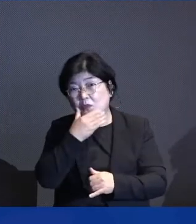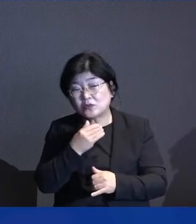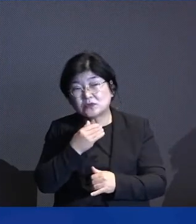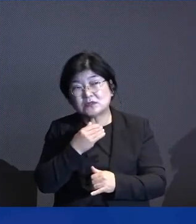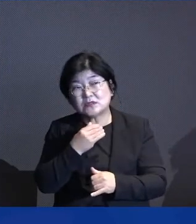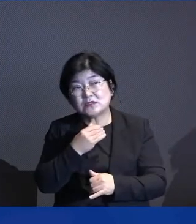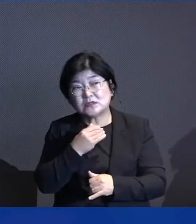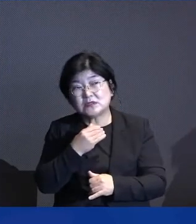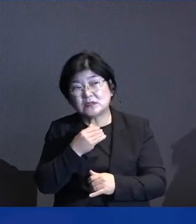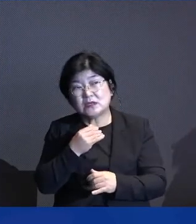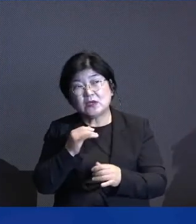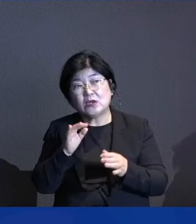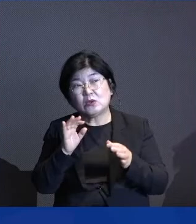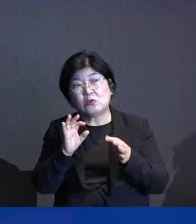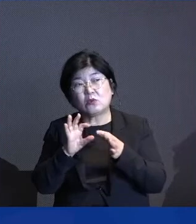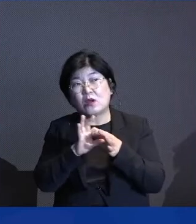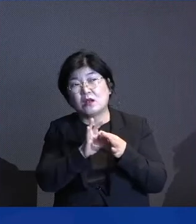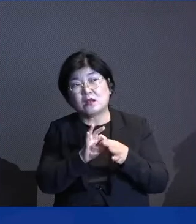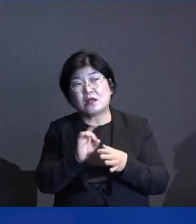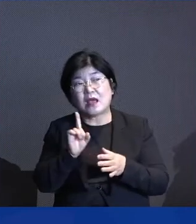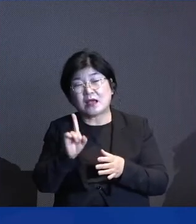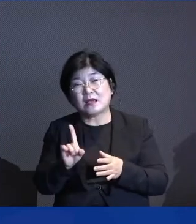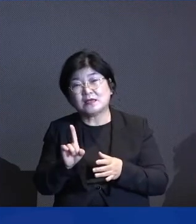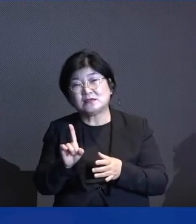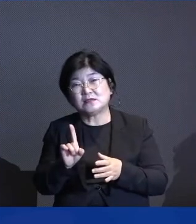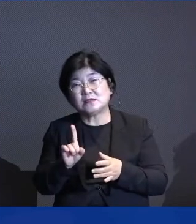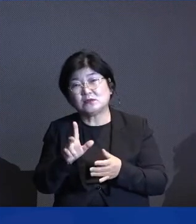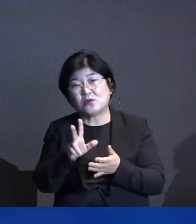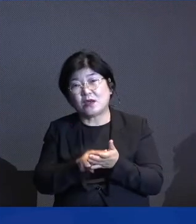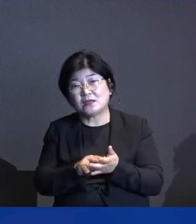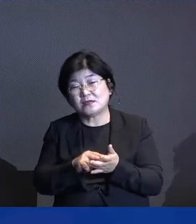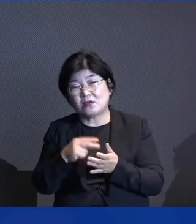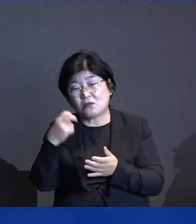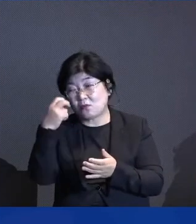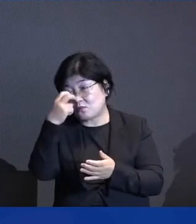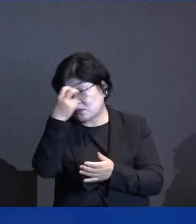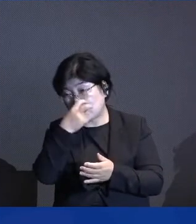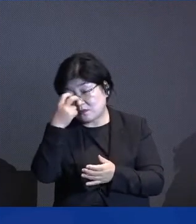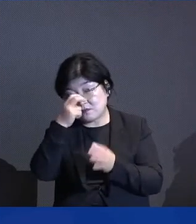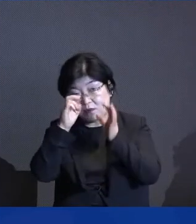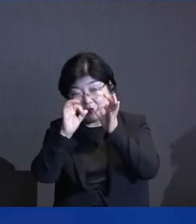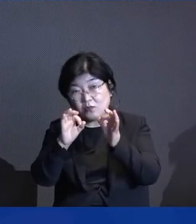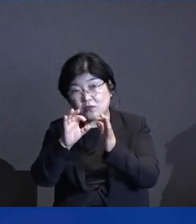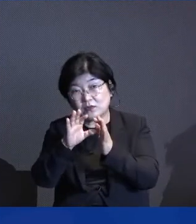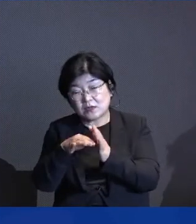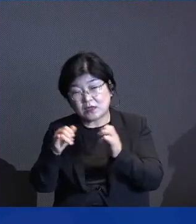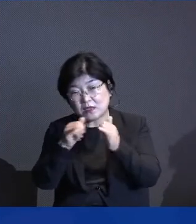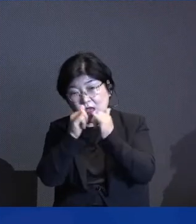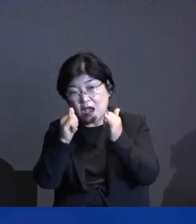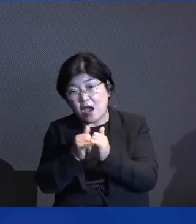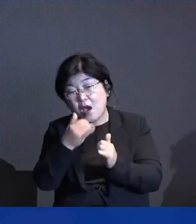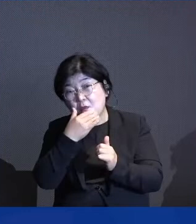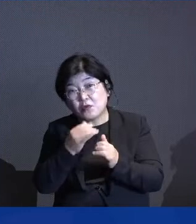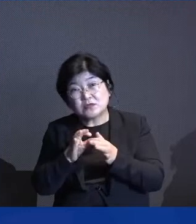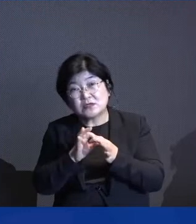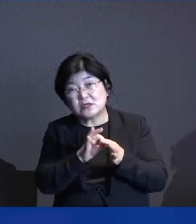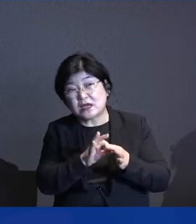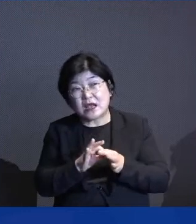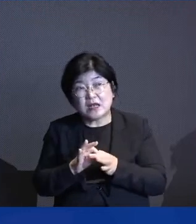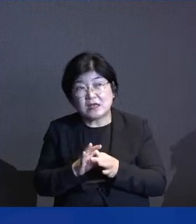one of the issues that workers in the field find very challenging is